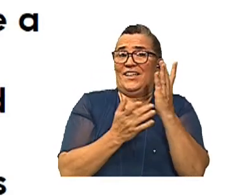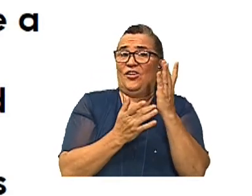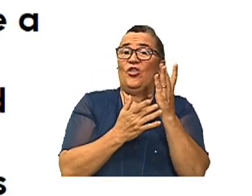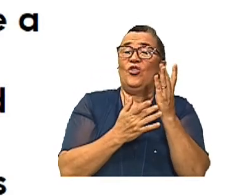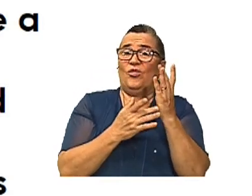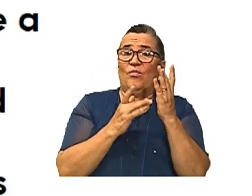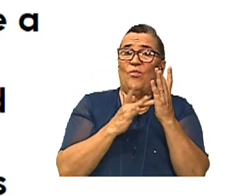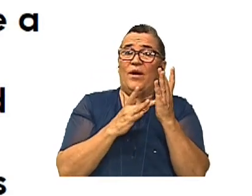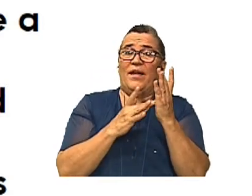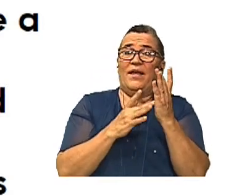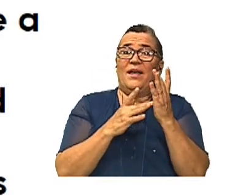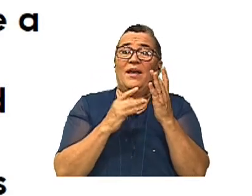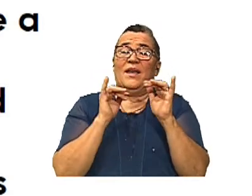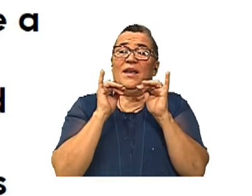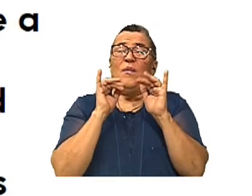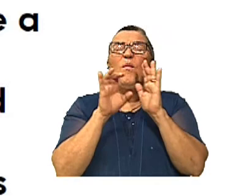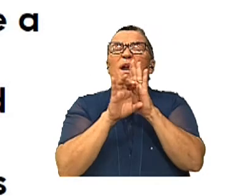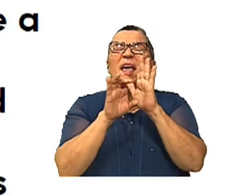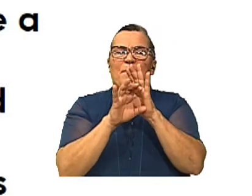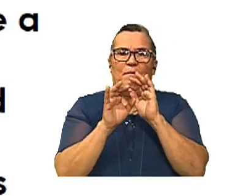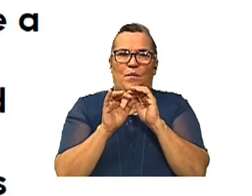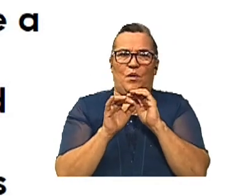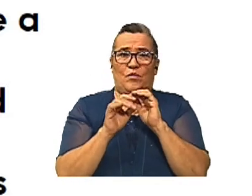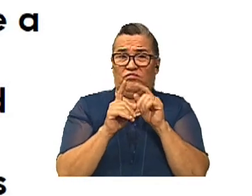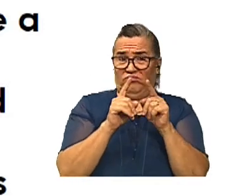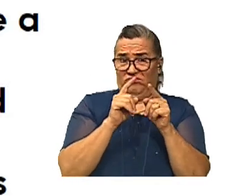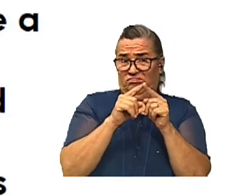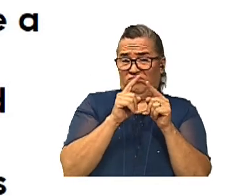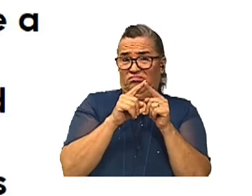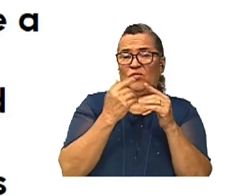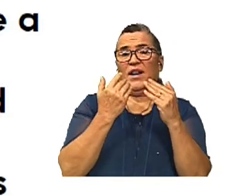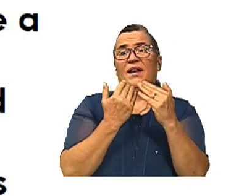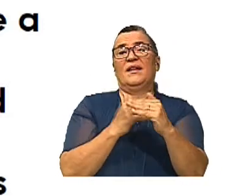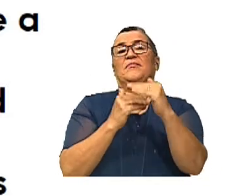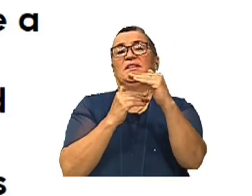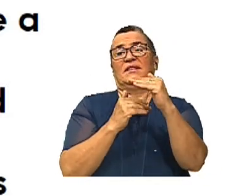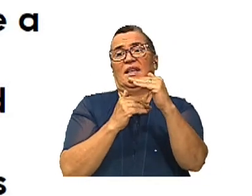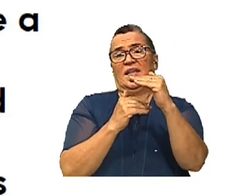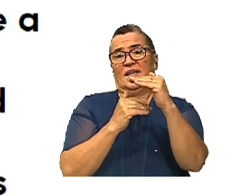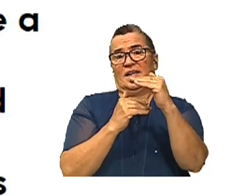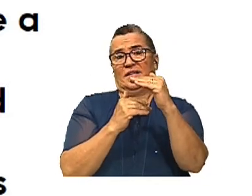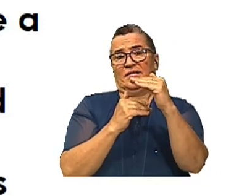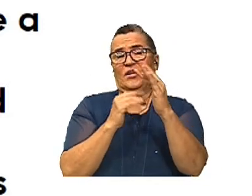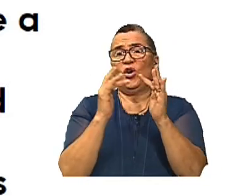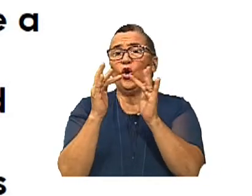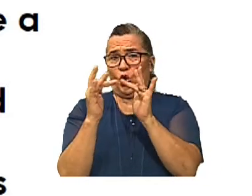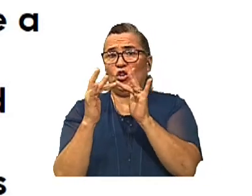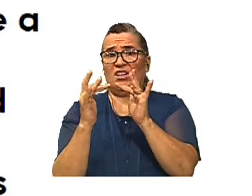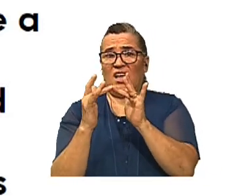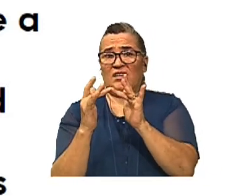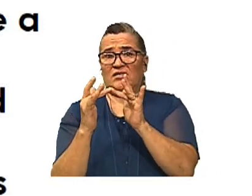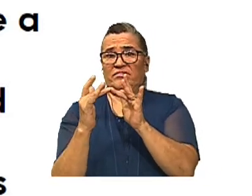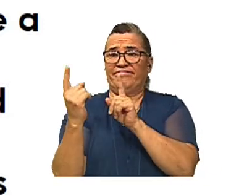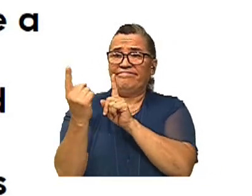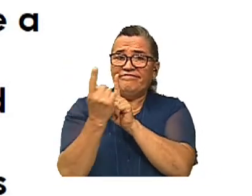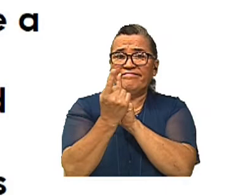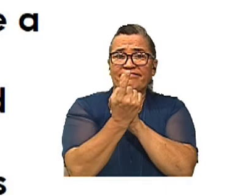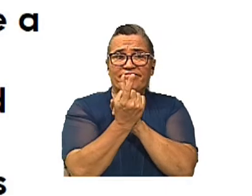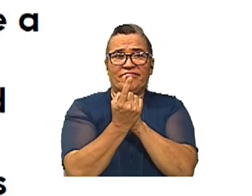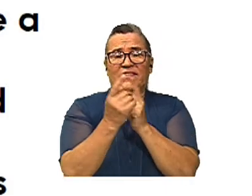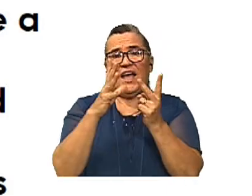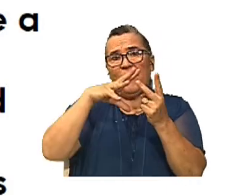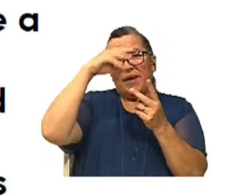have disadvantages. For example, it can limit the content, the learning and create